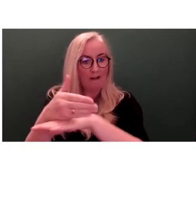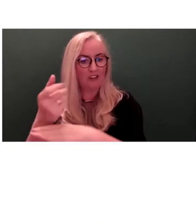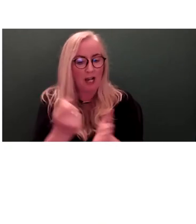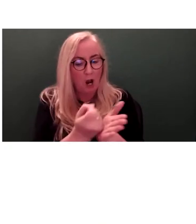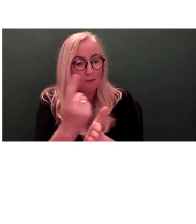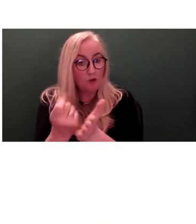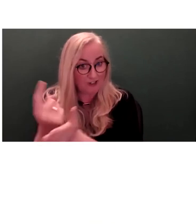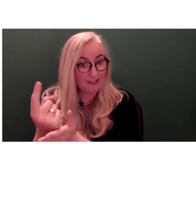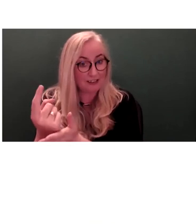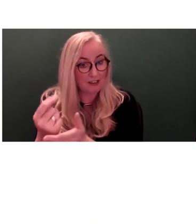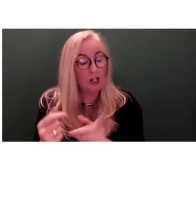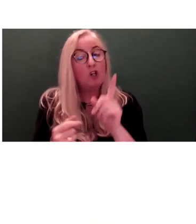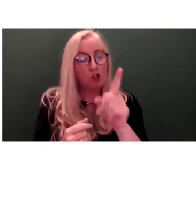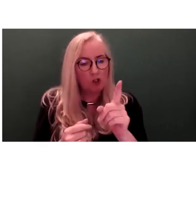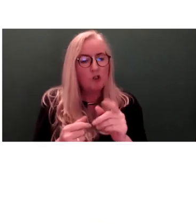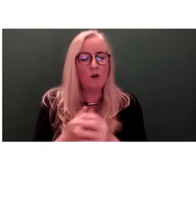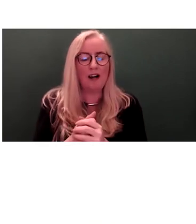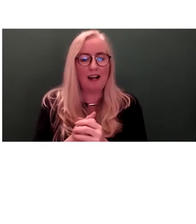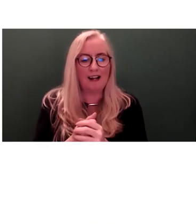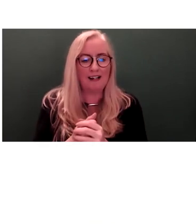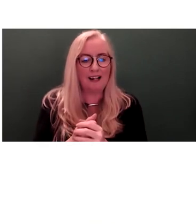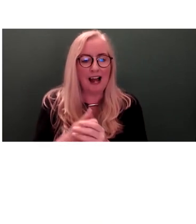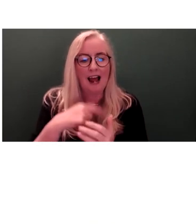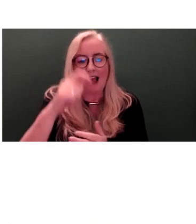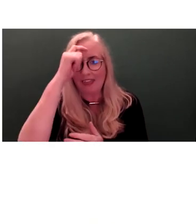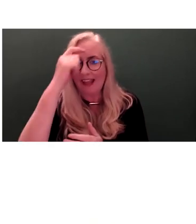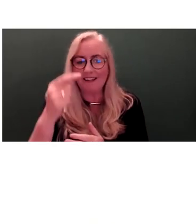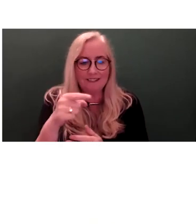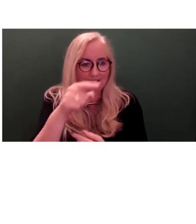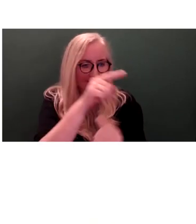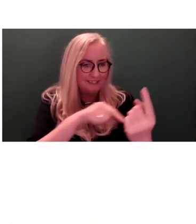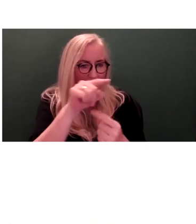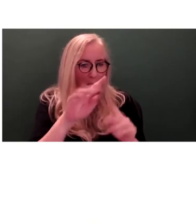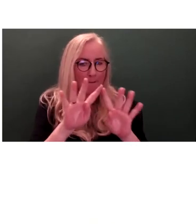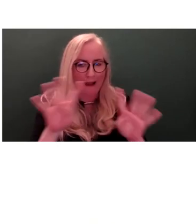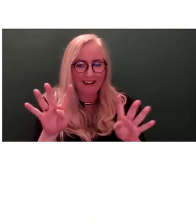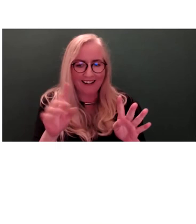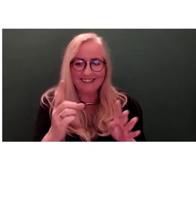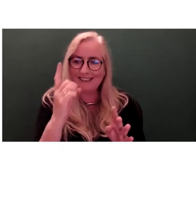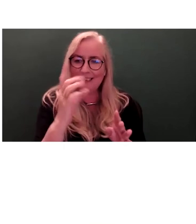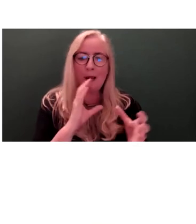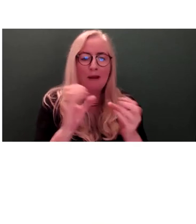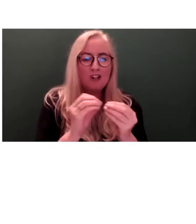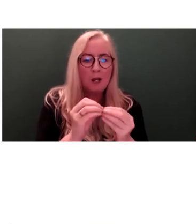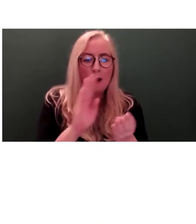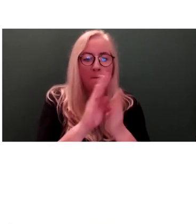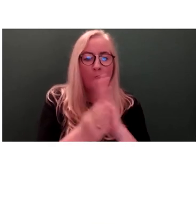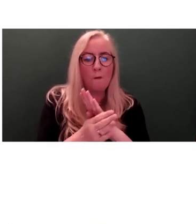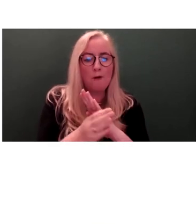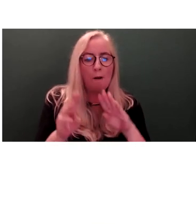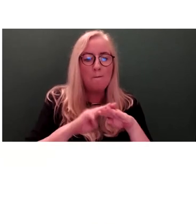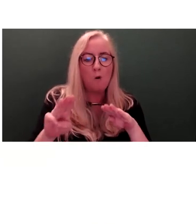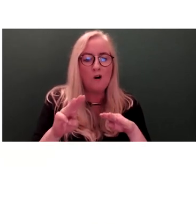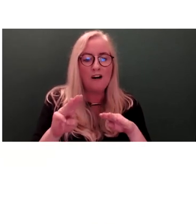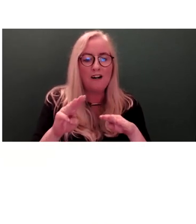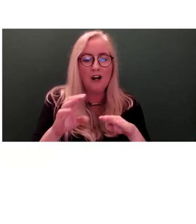I do think the secret here, and I think a number of the panelists remarked upon this, is, you know, moving towards a kind of almost more